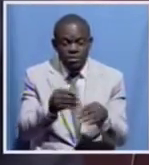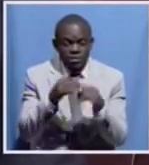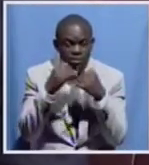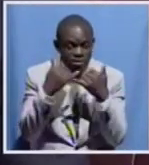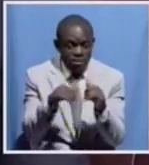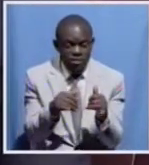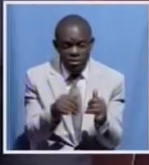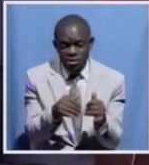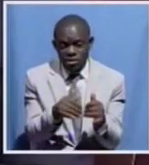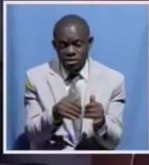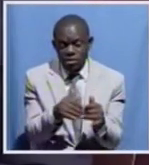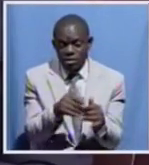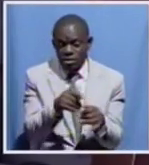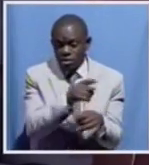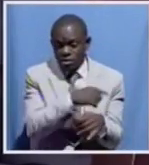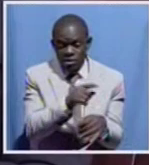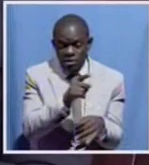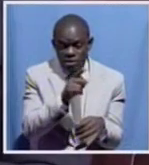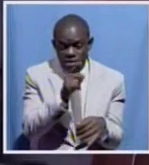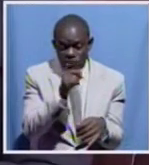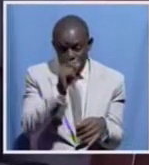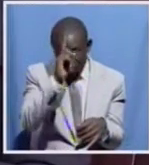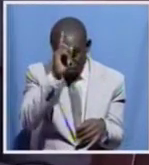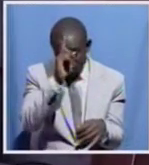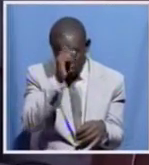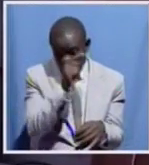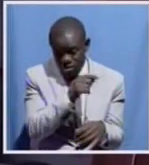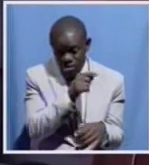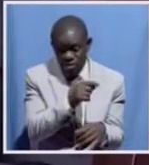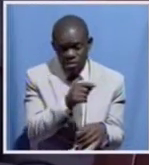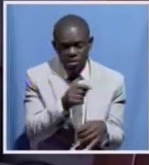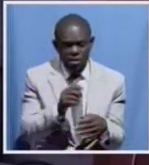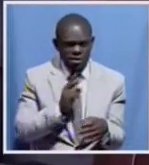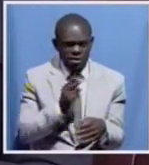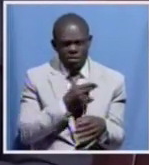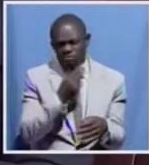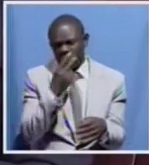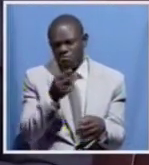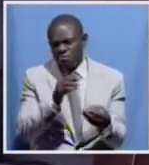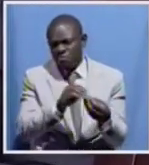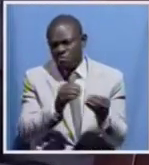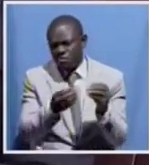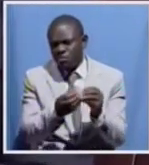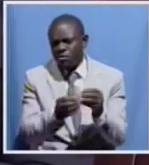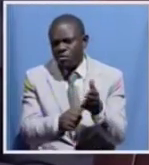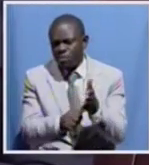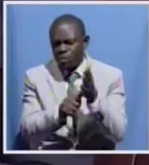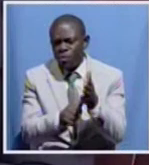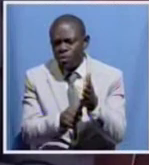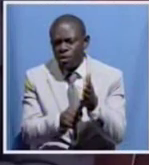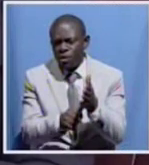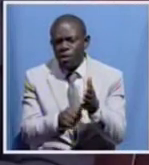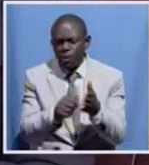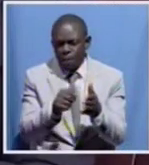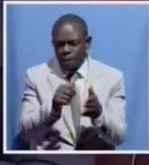right now. They are increasingly coming. We are seeing the numbers at the embassy rising of German tourists